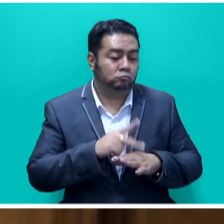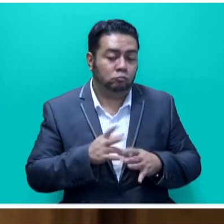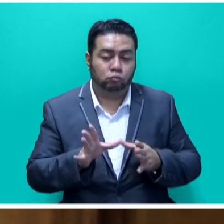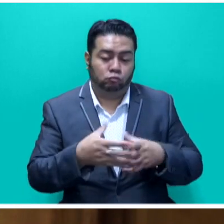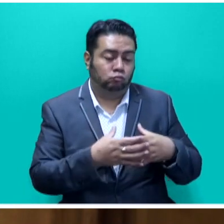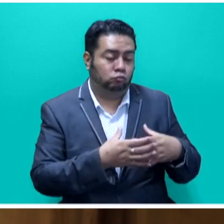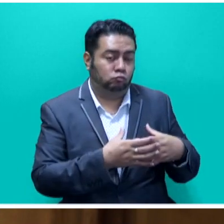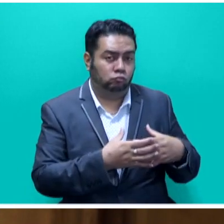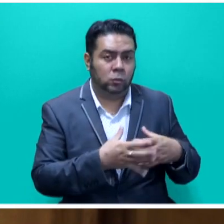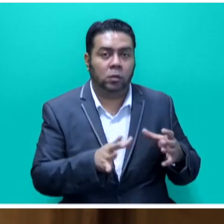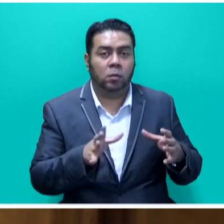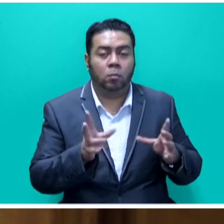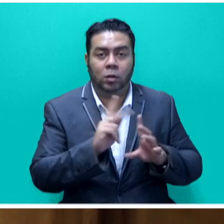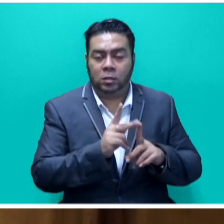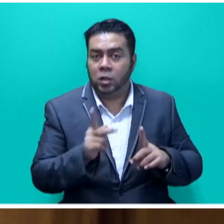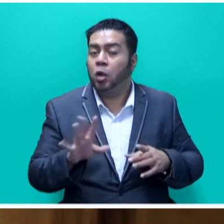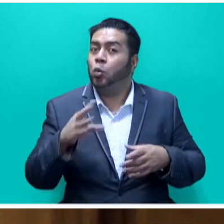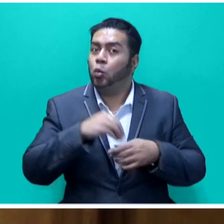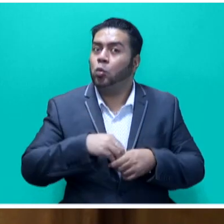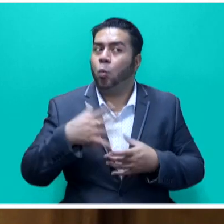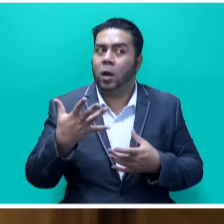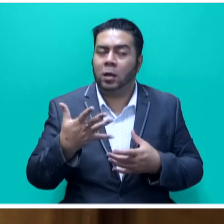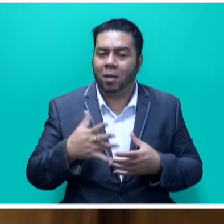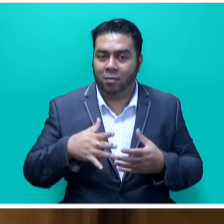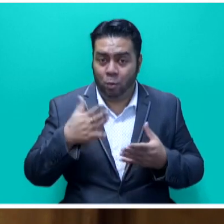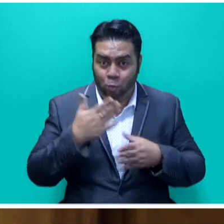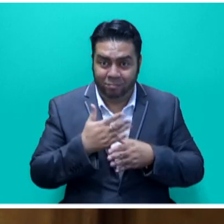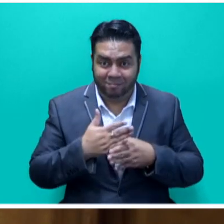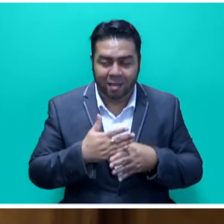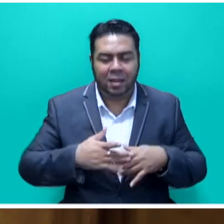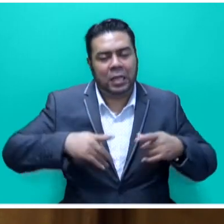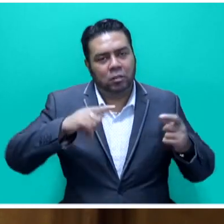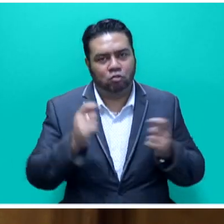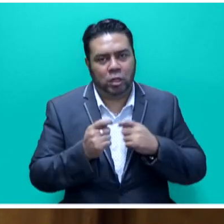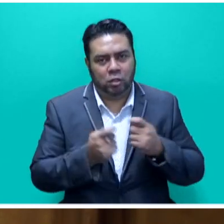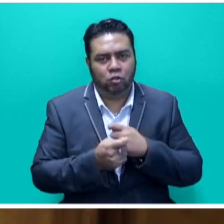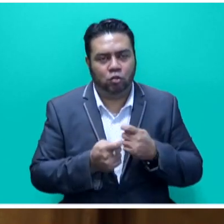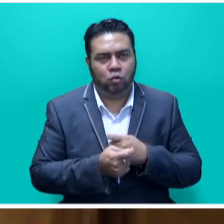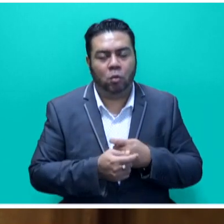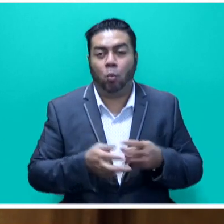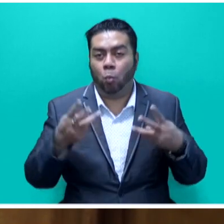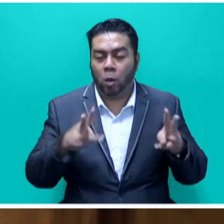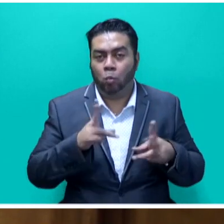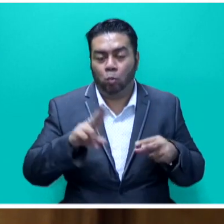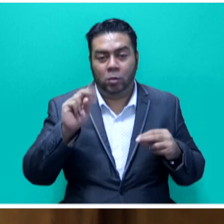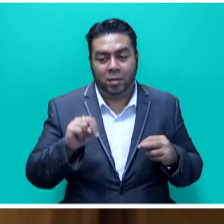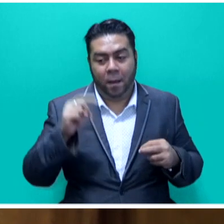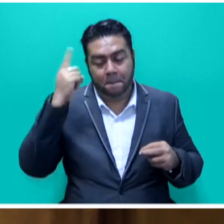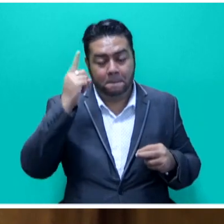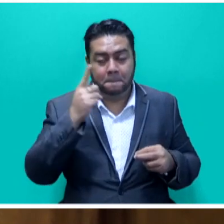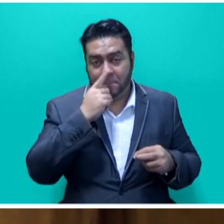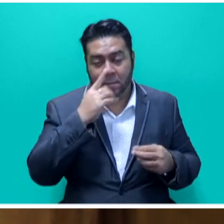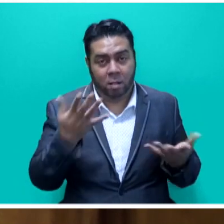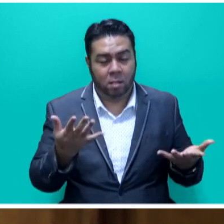this new season. And this includes work that can change mindsets, work that can change the way we treat our people,